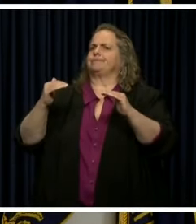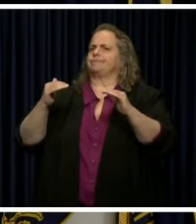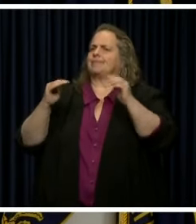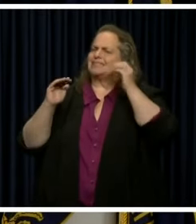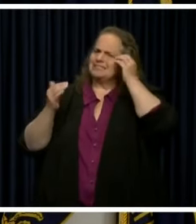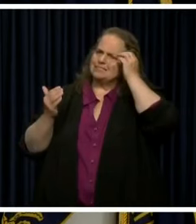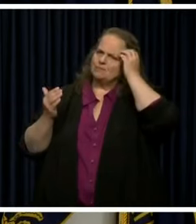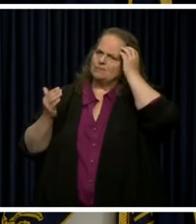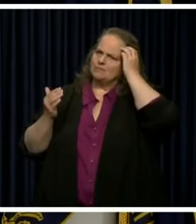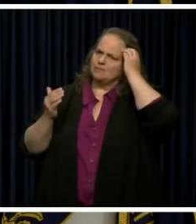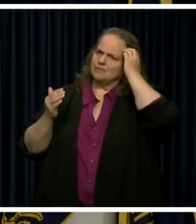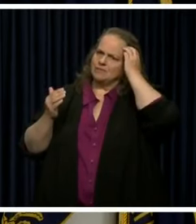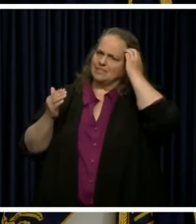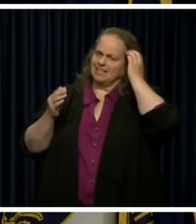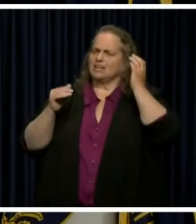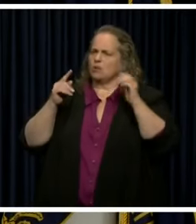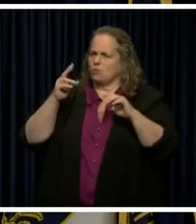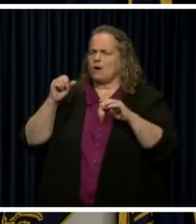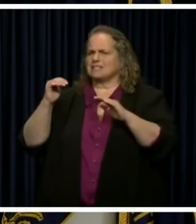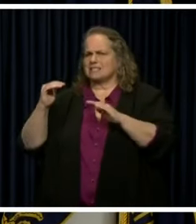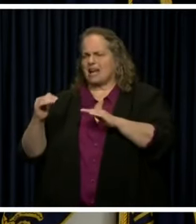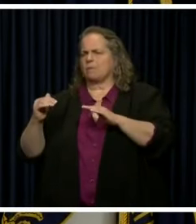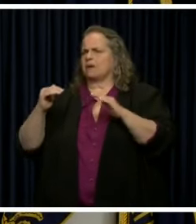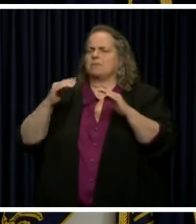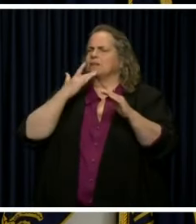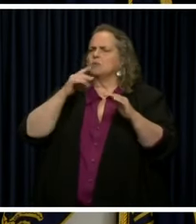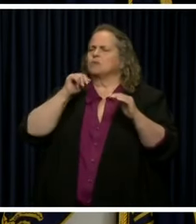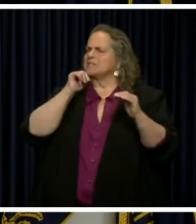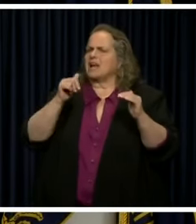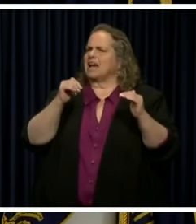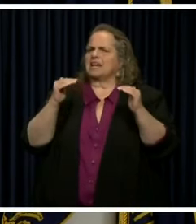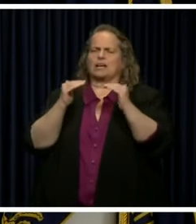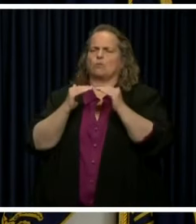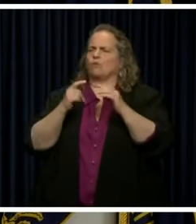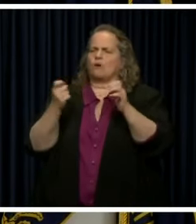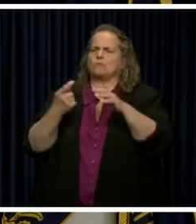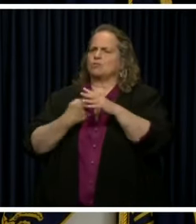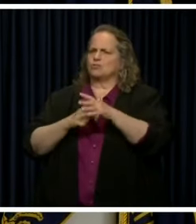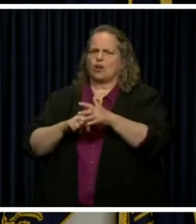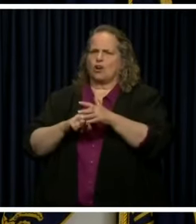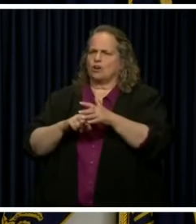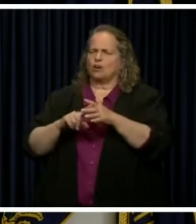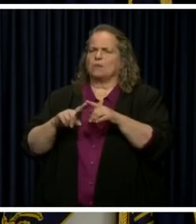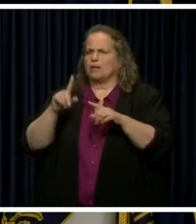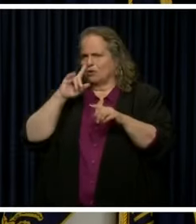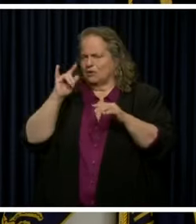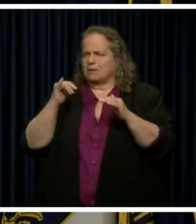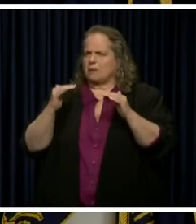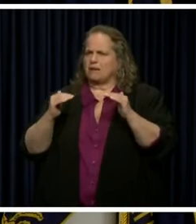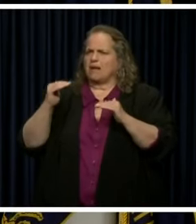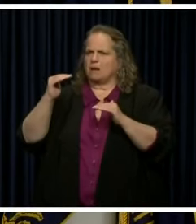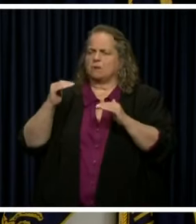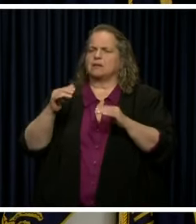and it was disproportionate from the start, but looks like it's going up a little.